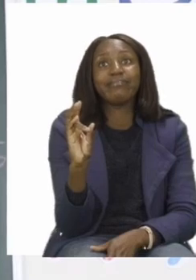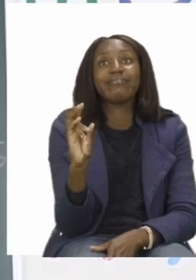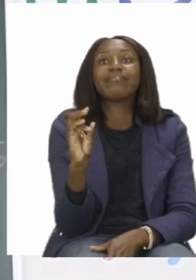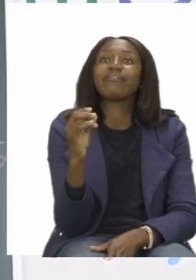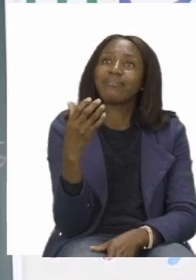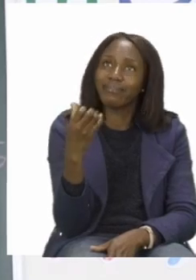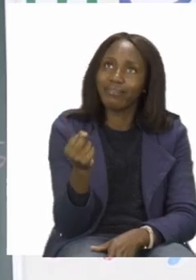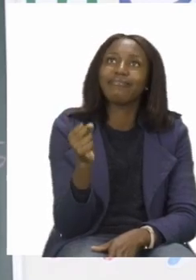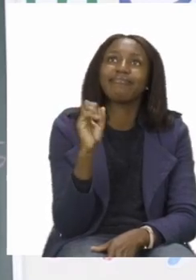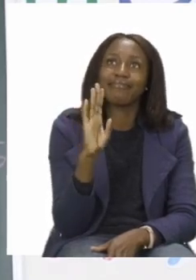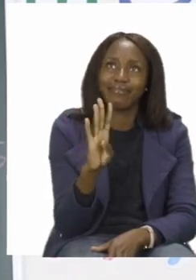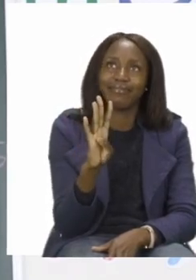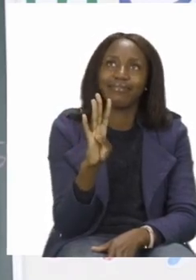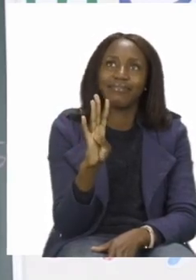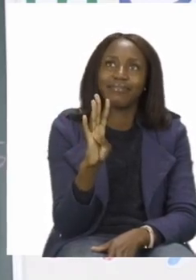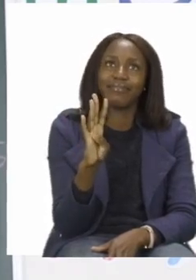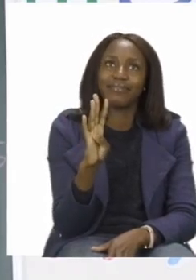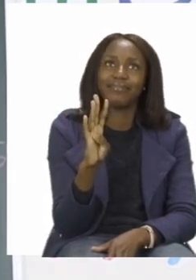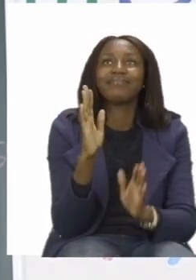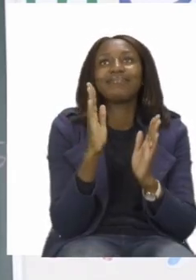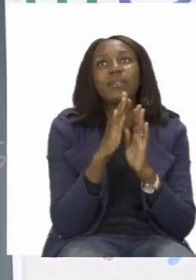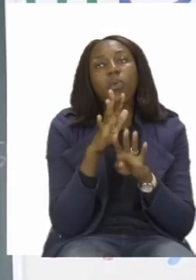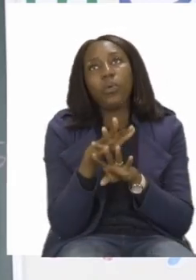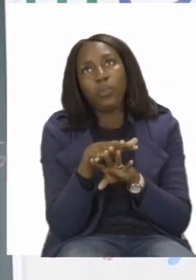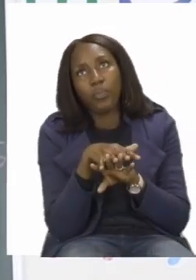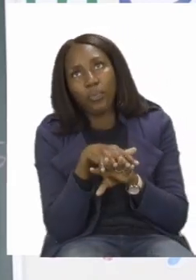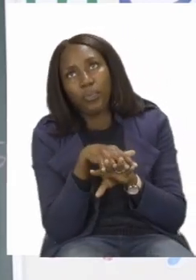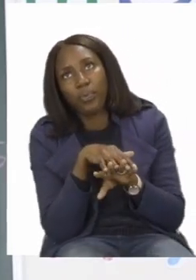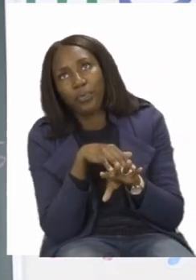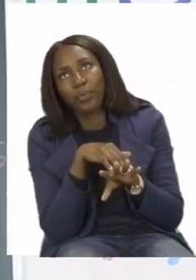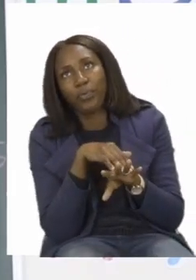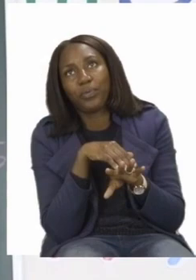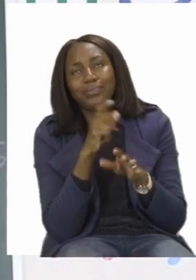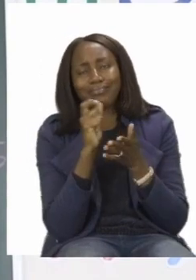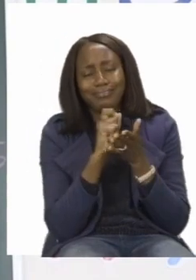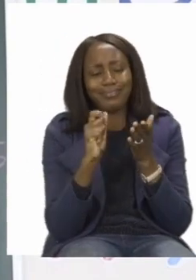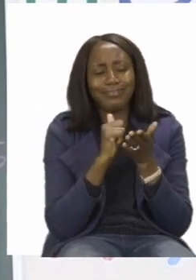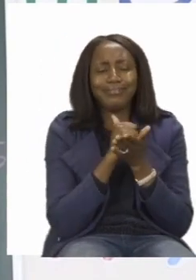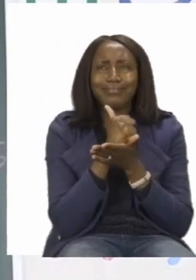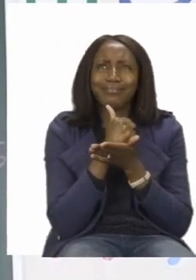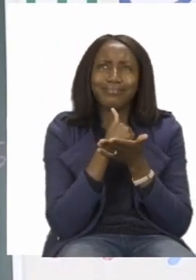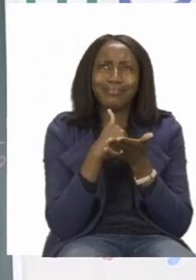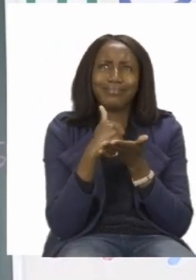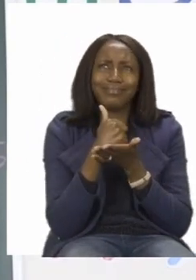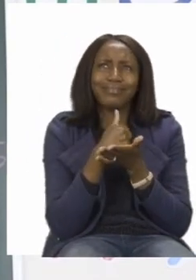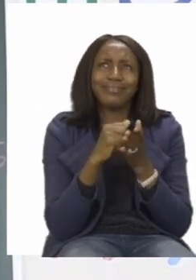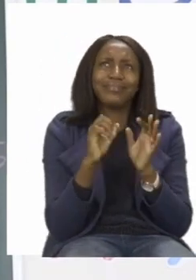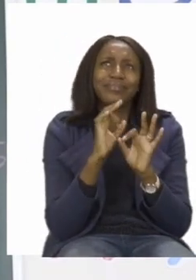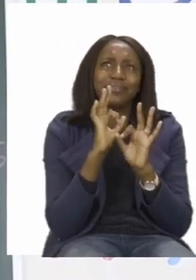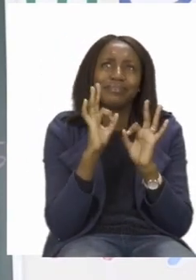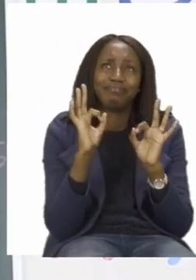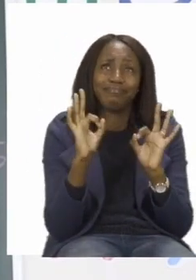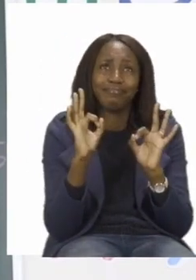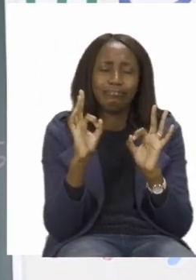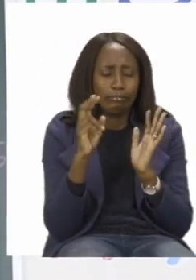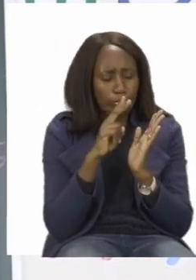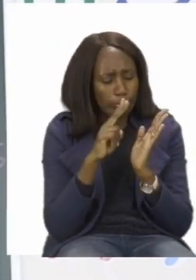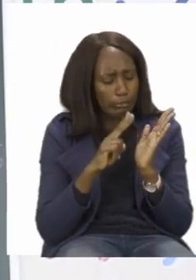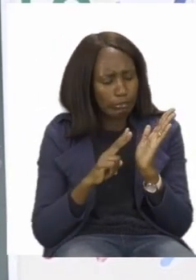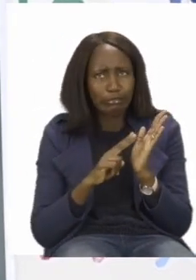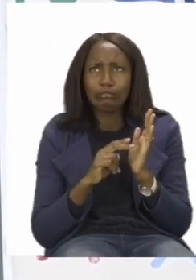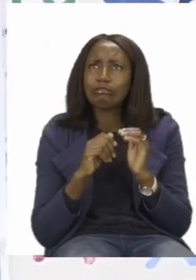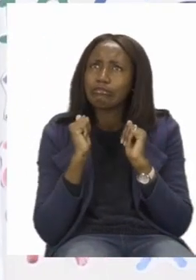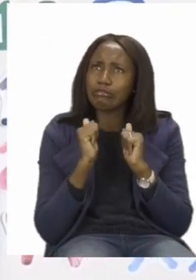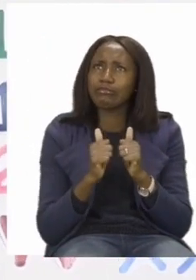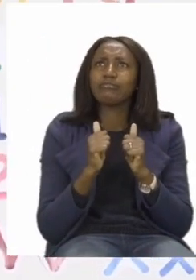4. So take your time, boys and girls. Make sure you write neatly and make sure that you pay attention to the problem